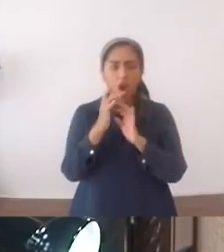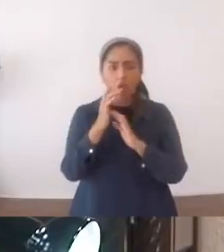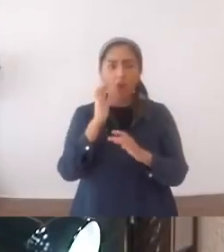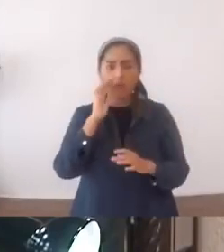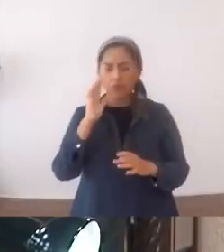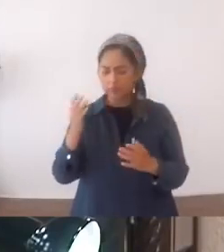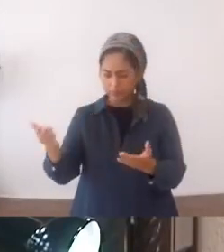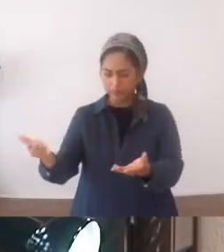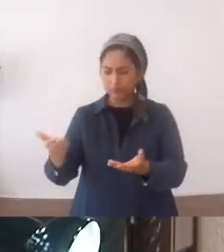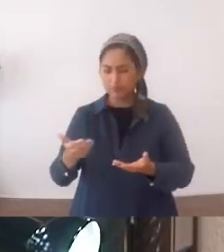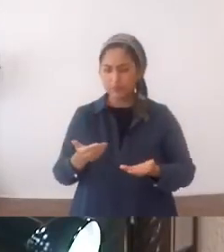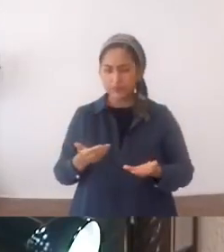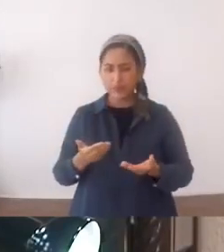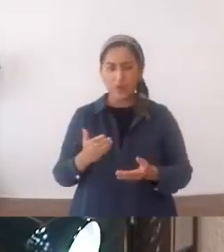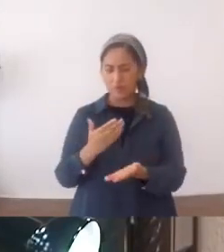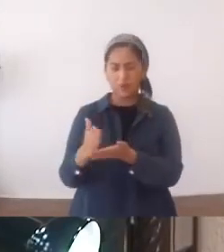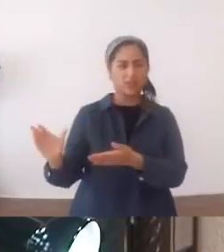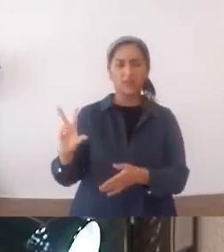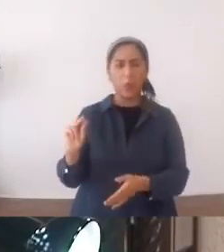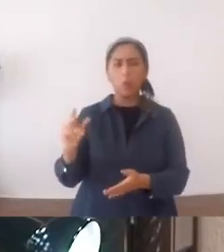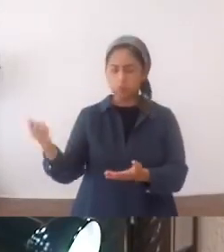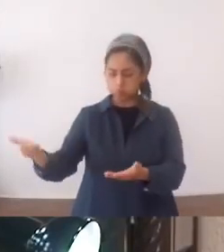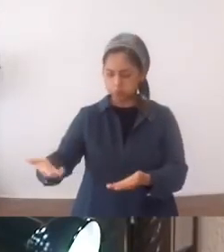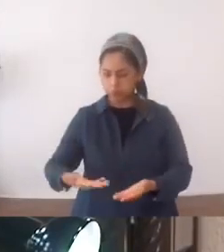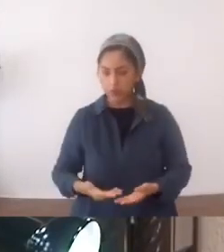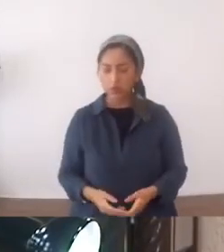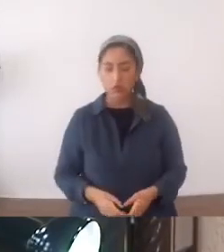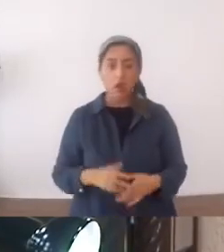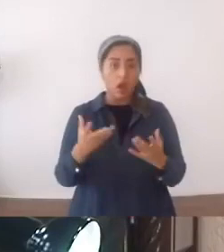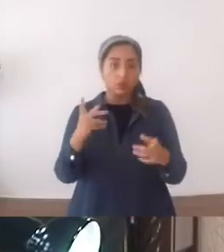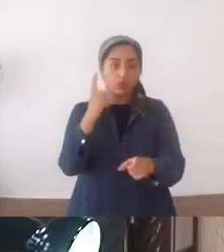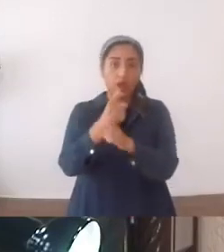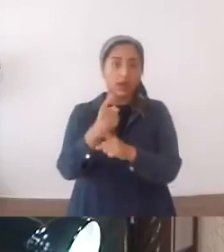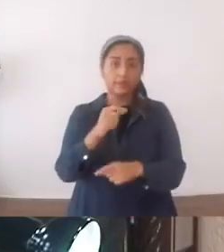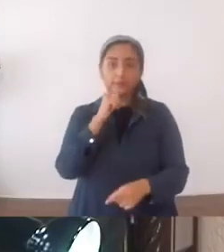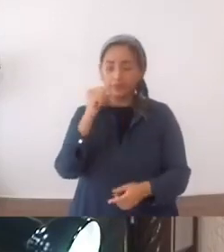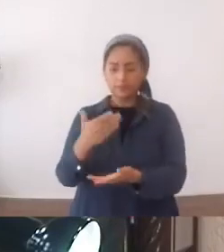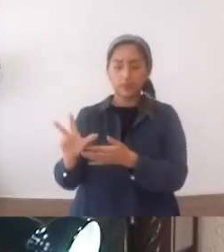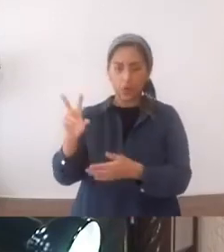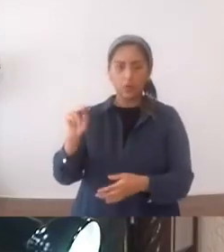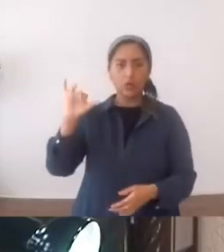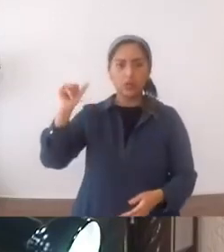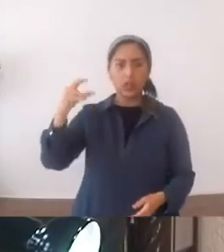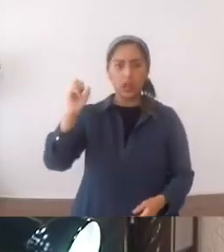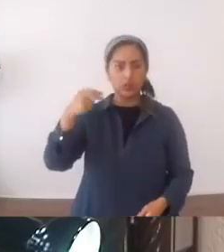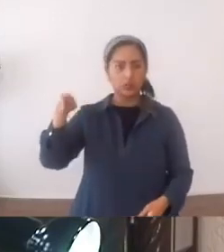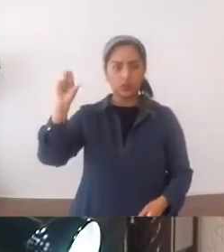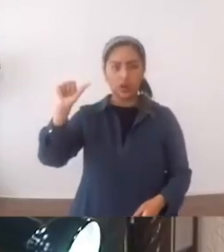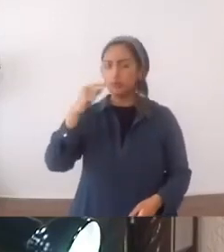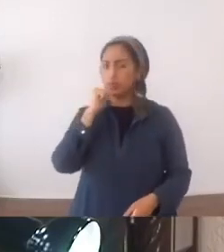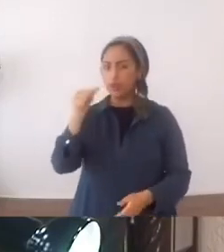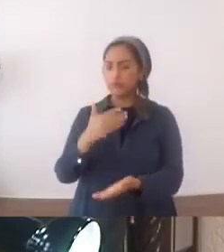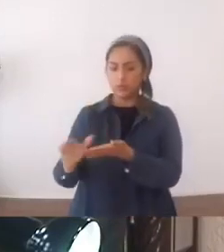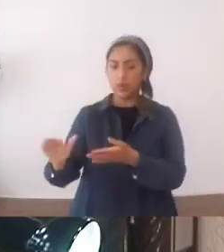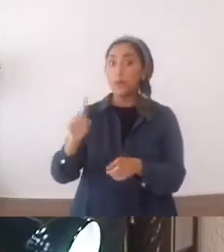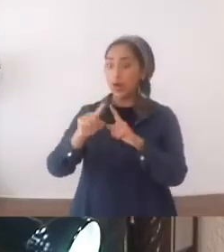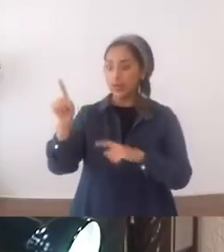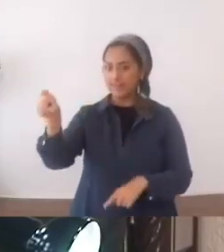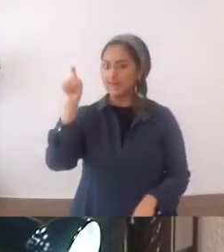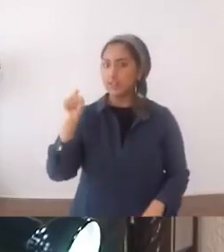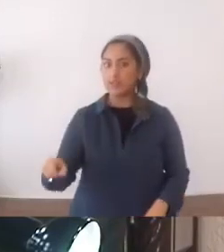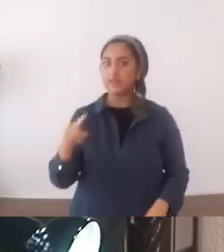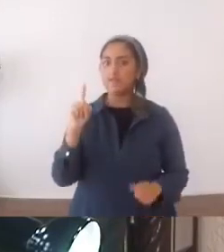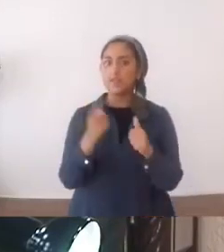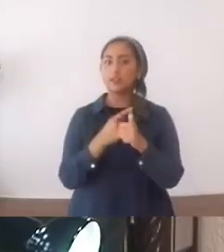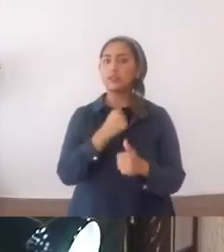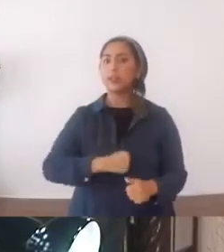Dice, fake bueno, name. el Mesías no lo rechazaría. Well, the Messiah is not going to reject No, him. claro que no. No, of course not. Yahshua no lo rechazaría.